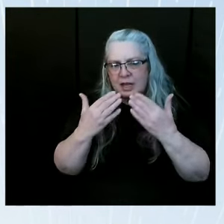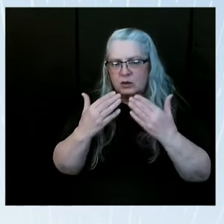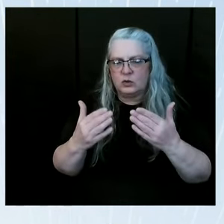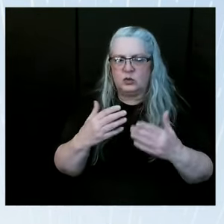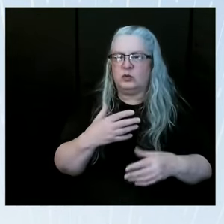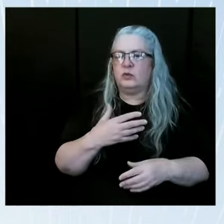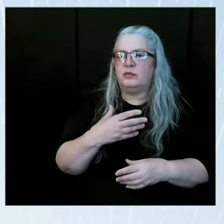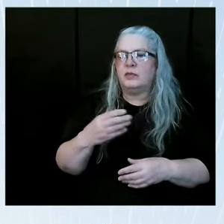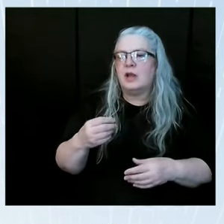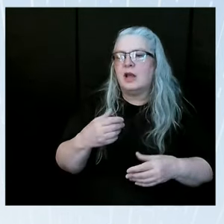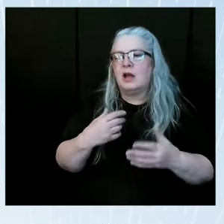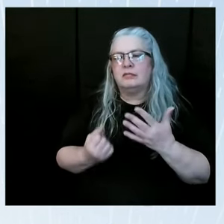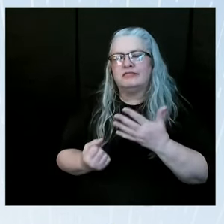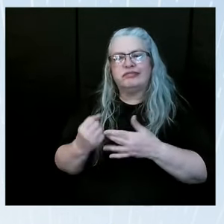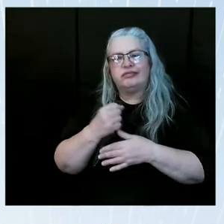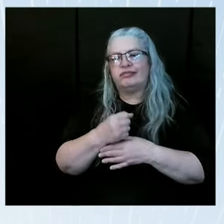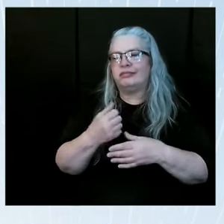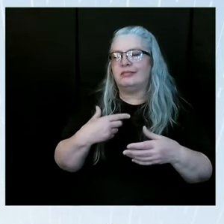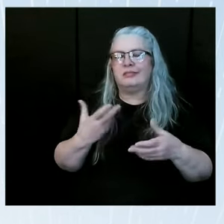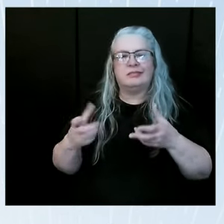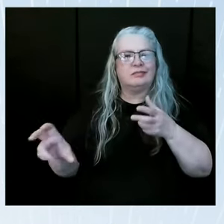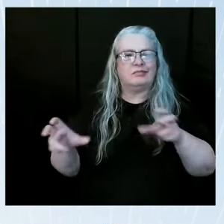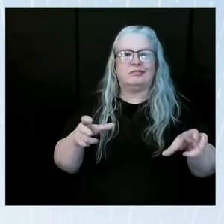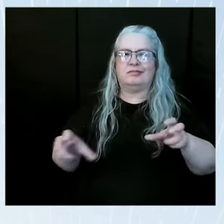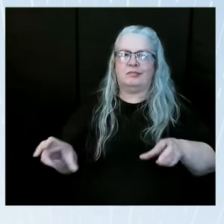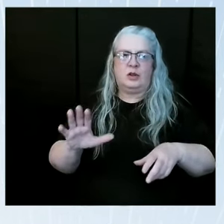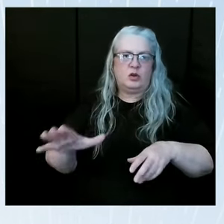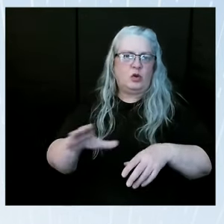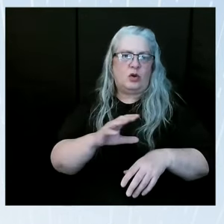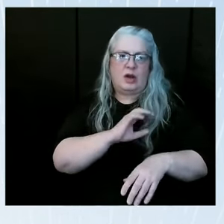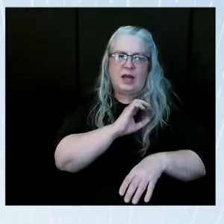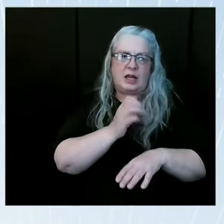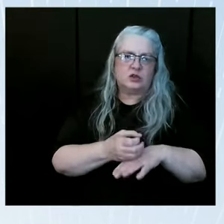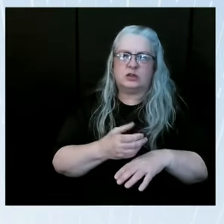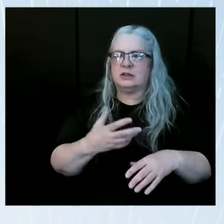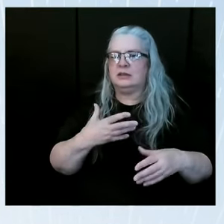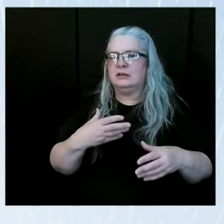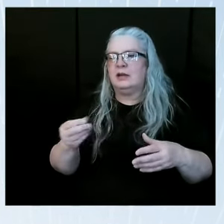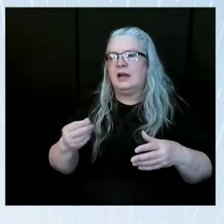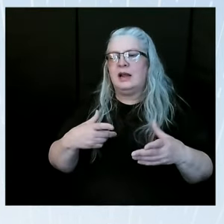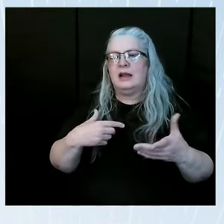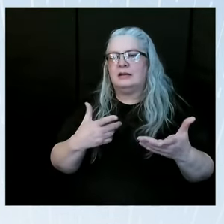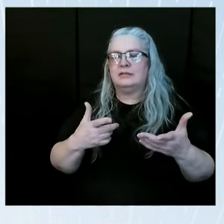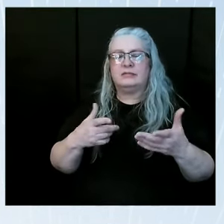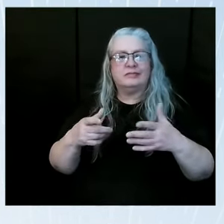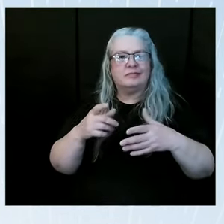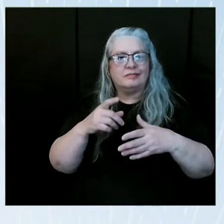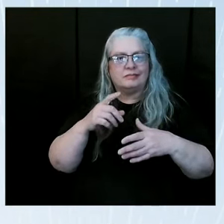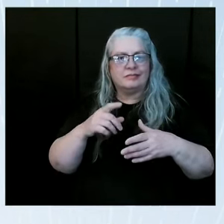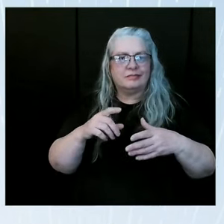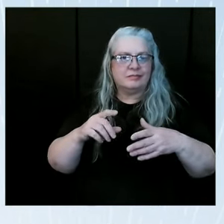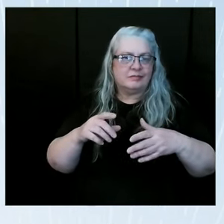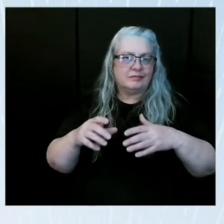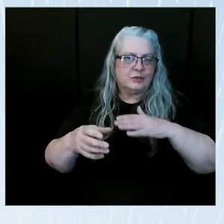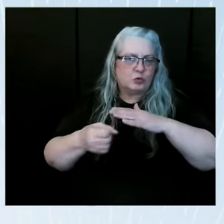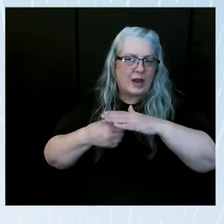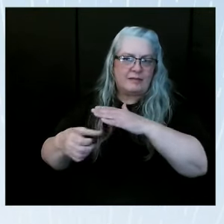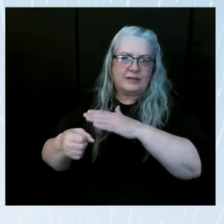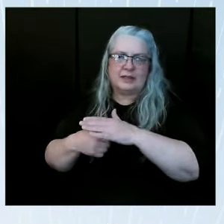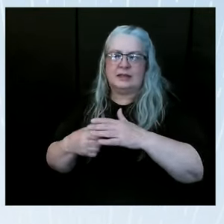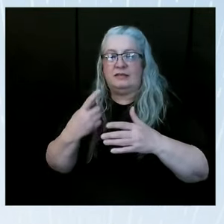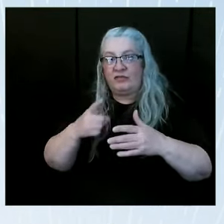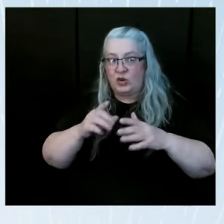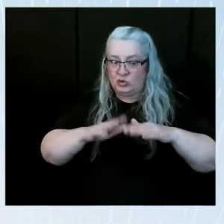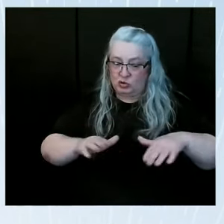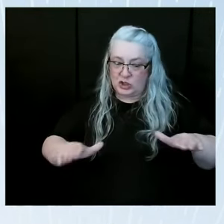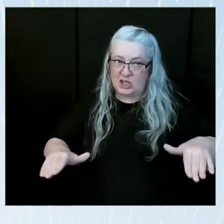on preventing trafficking of children and youth, of strengthening our partnerships to prevent forced labor